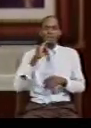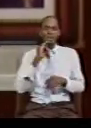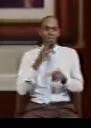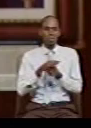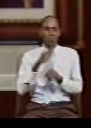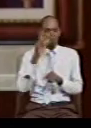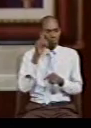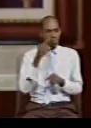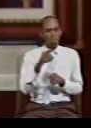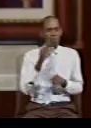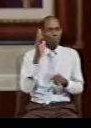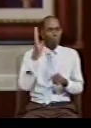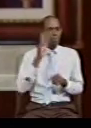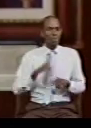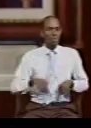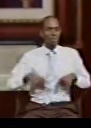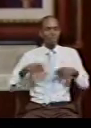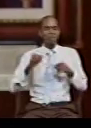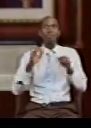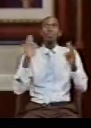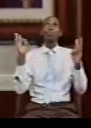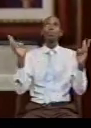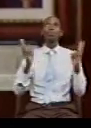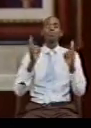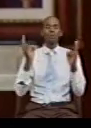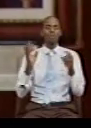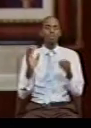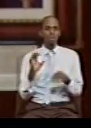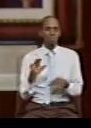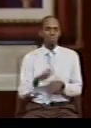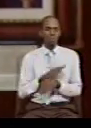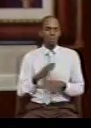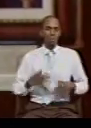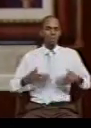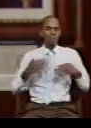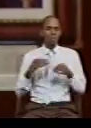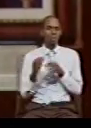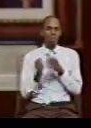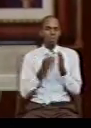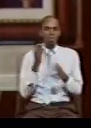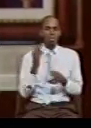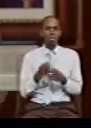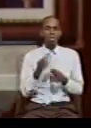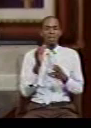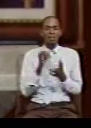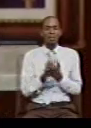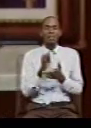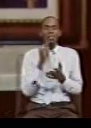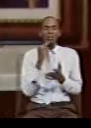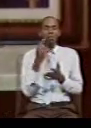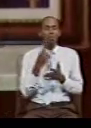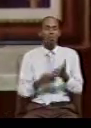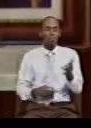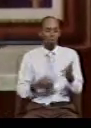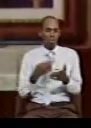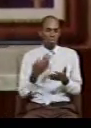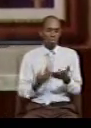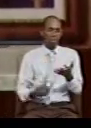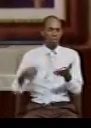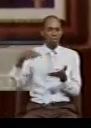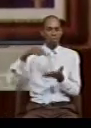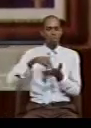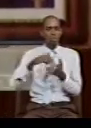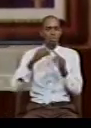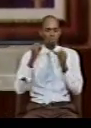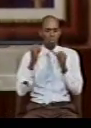victorious life in Jesus' name. That's what resurrection power is all